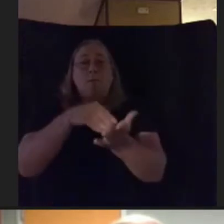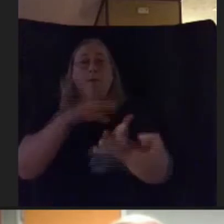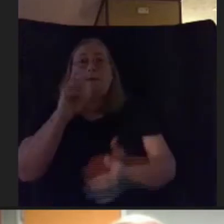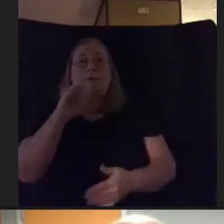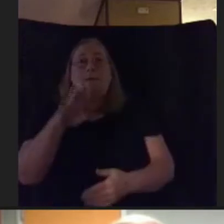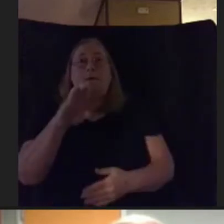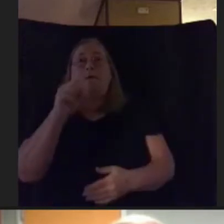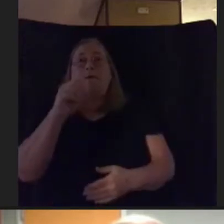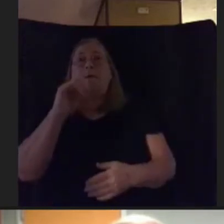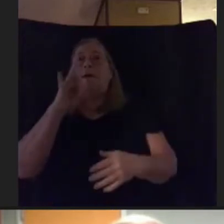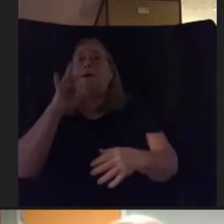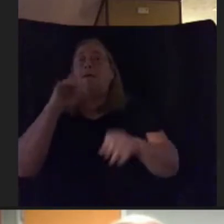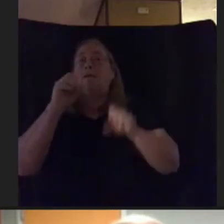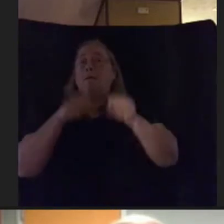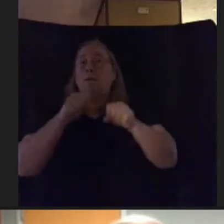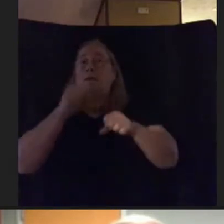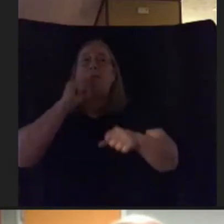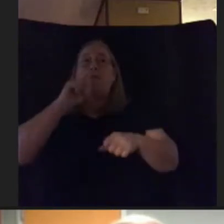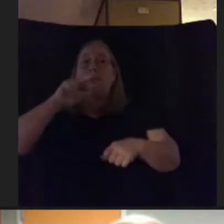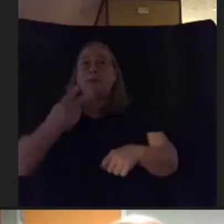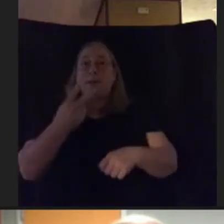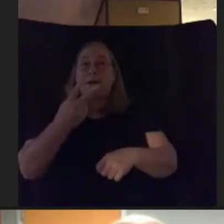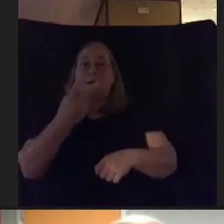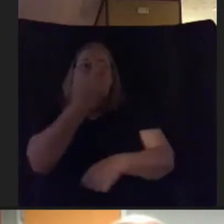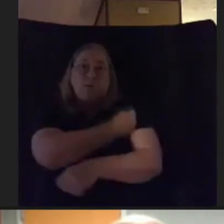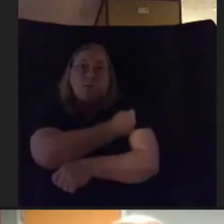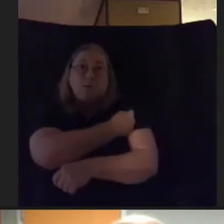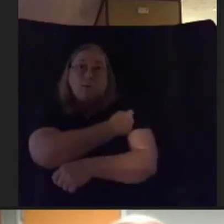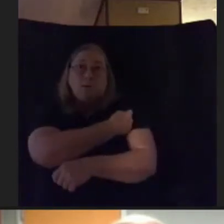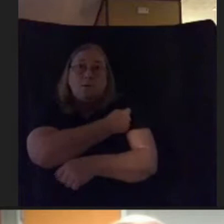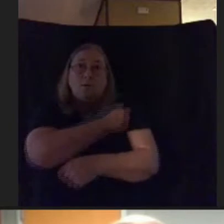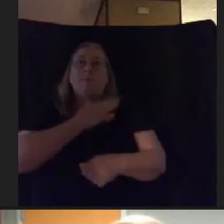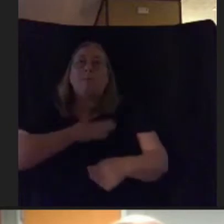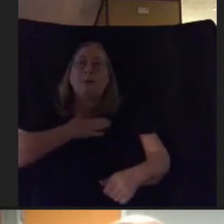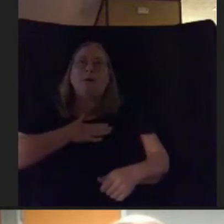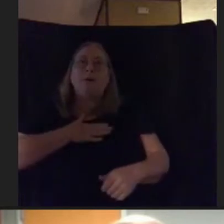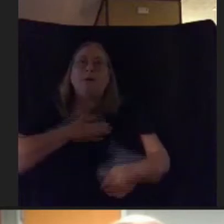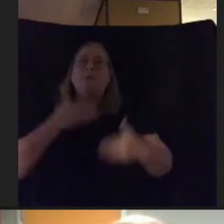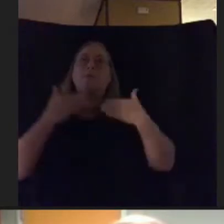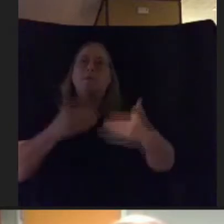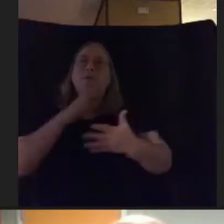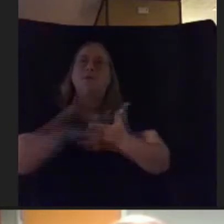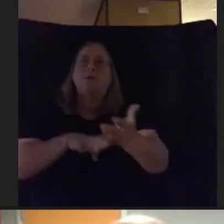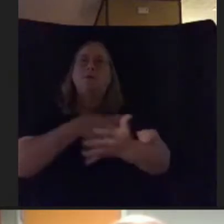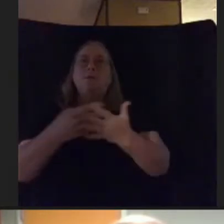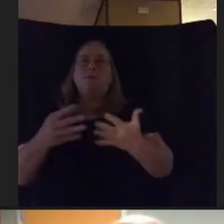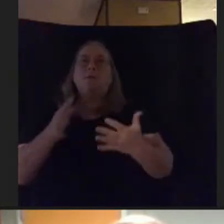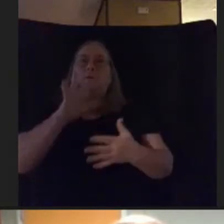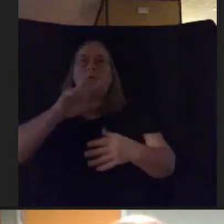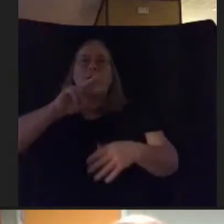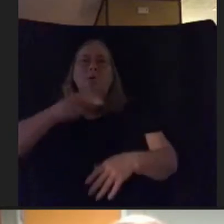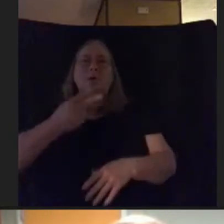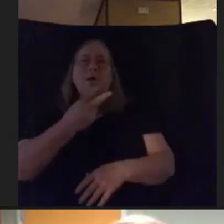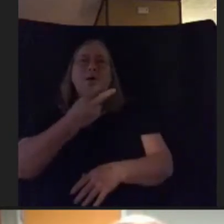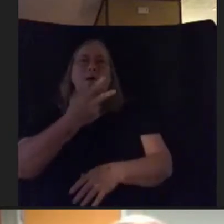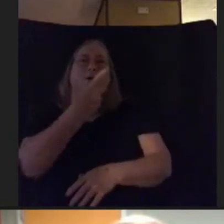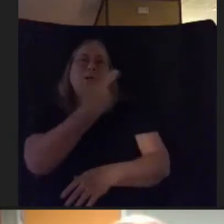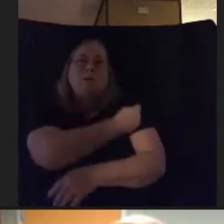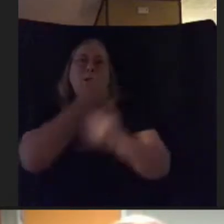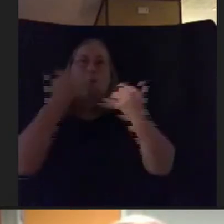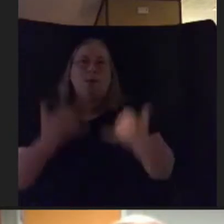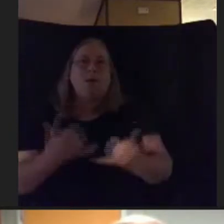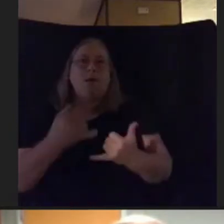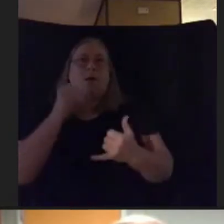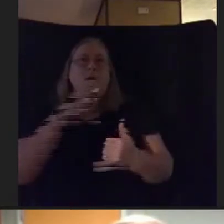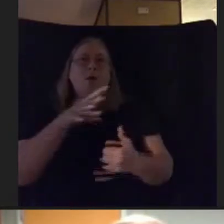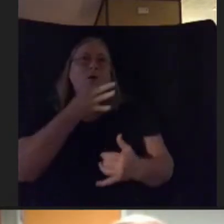for your second dose in the month of February and you don't have your appointment yet, please go on and schedule your second dose now or as soon as possible